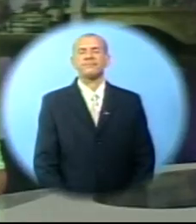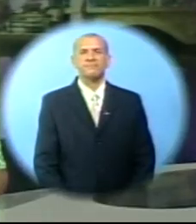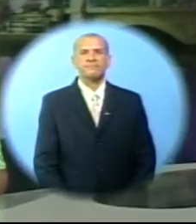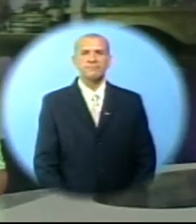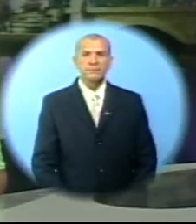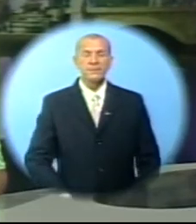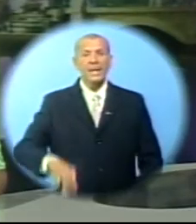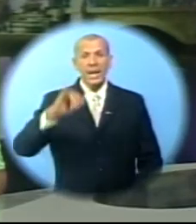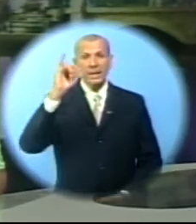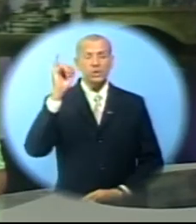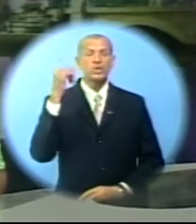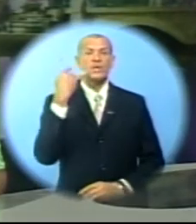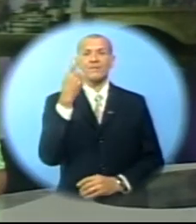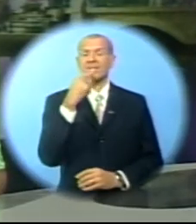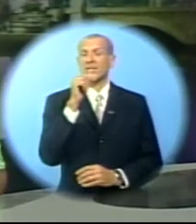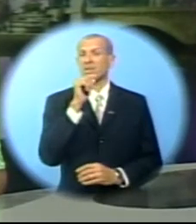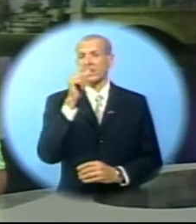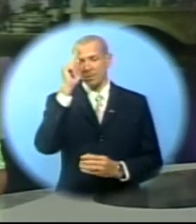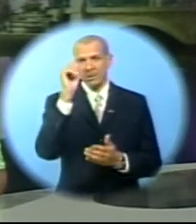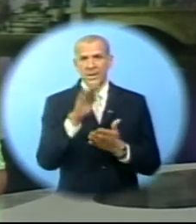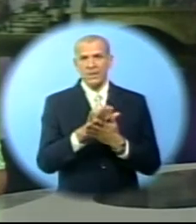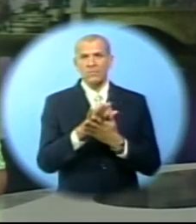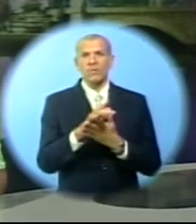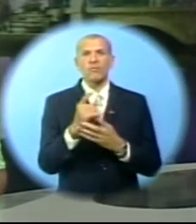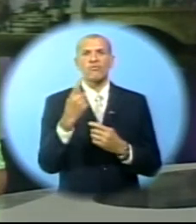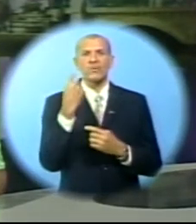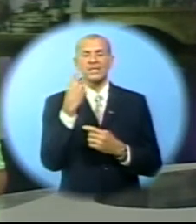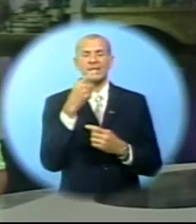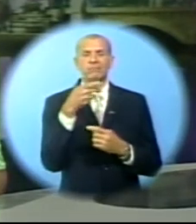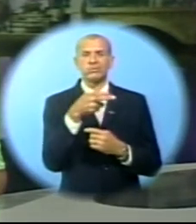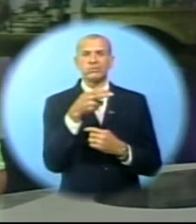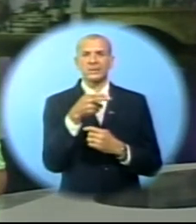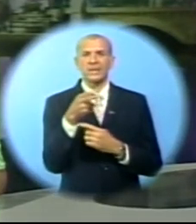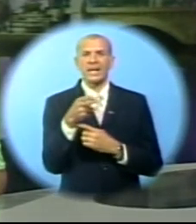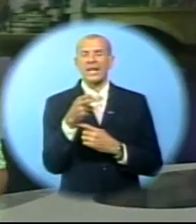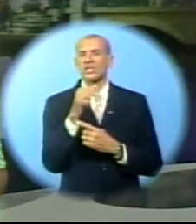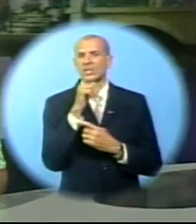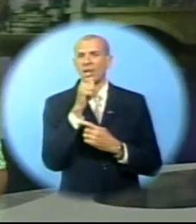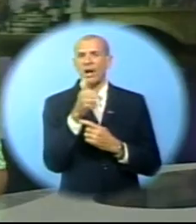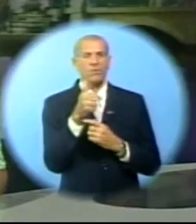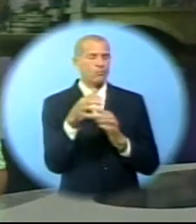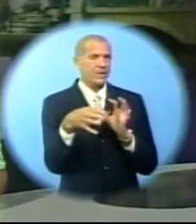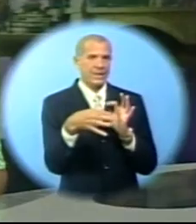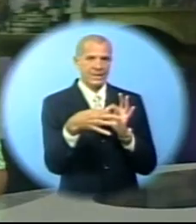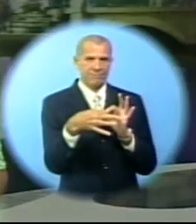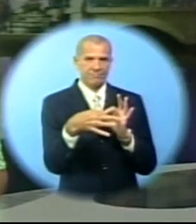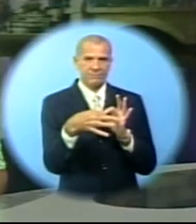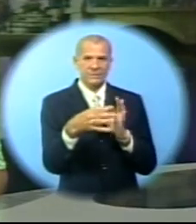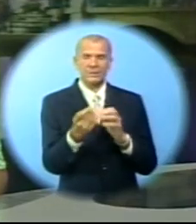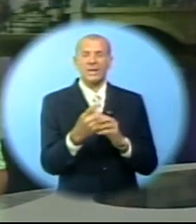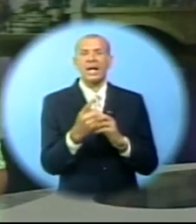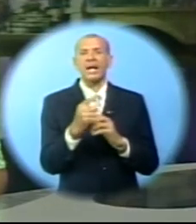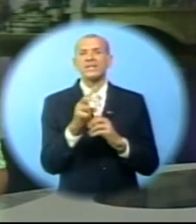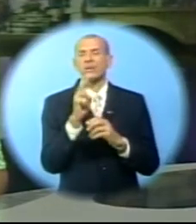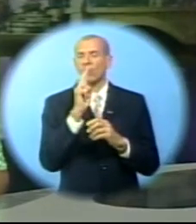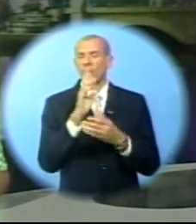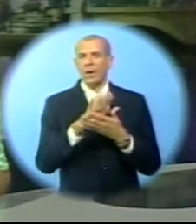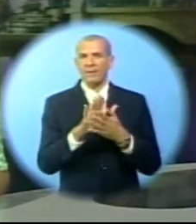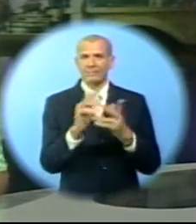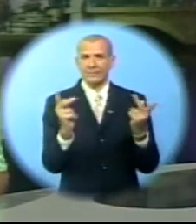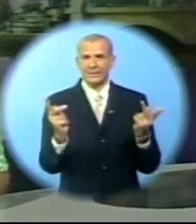Well, Jennifer says she does not believe recent gun violence in the Britons Hill area is related, as the Valerie neighborhood is a quiet